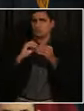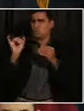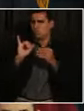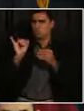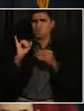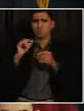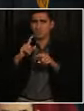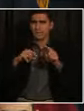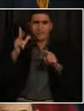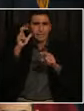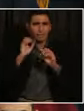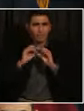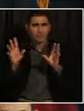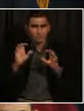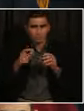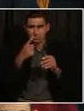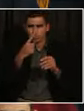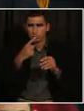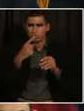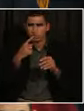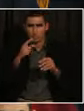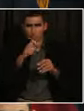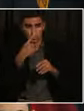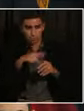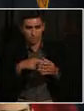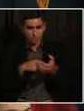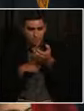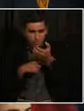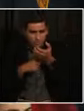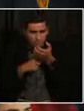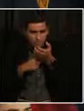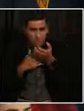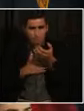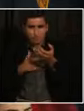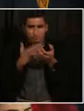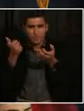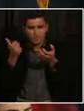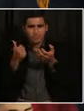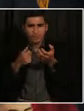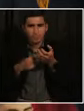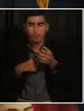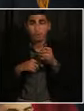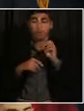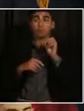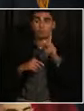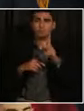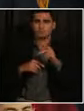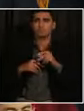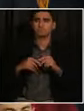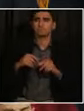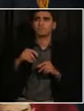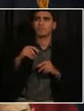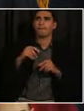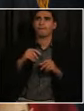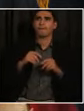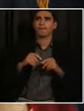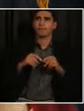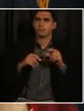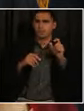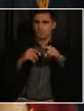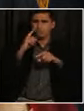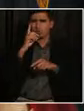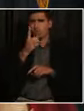little closer to the mic? Okay. Thank you. Okay, this question might be more for